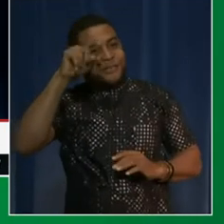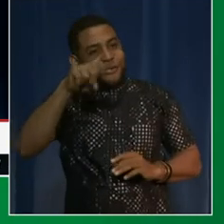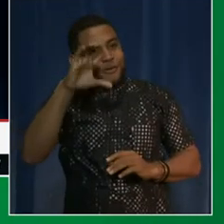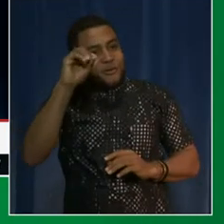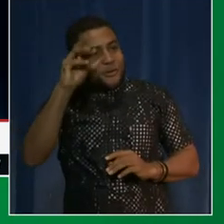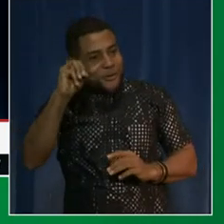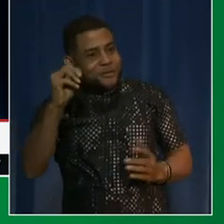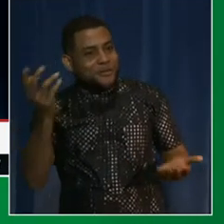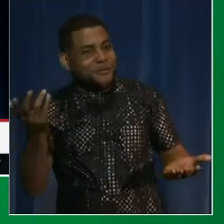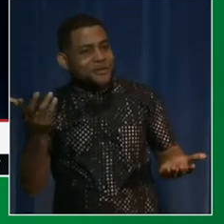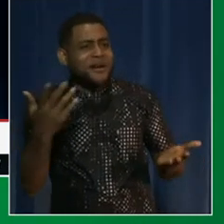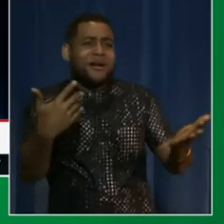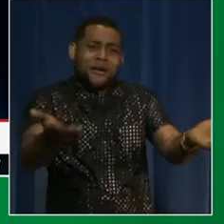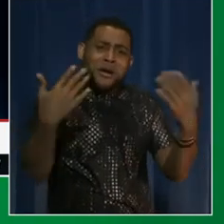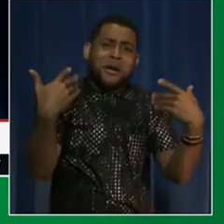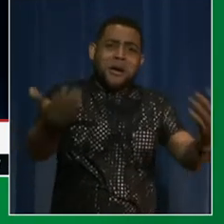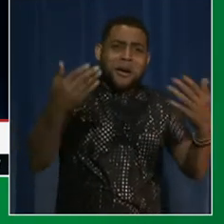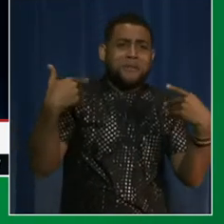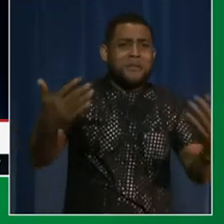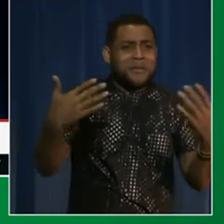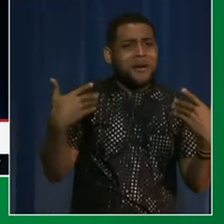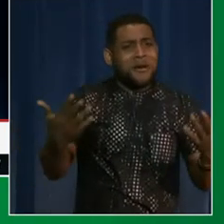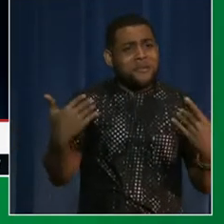Come on, Brenda. One more time for me.